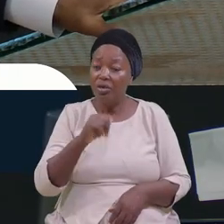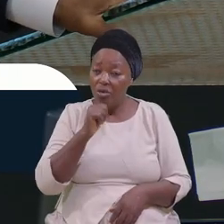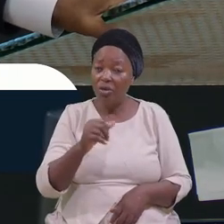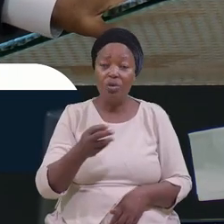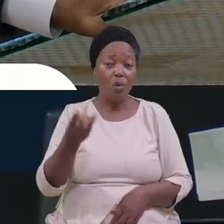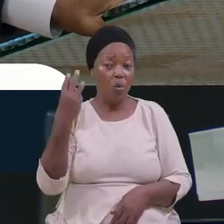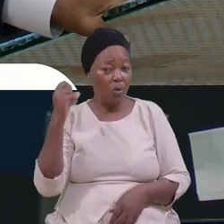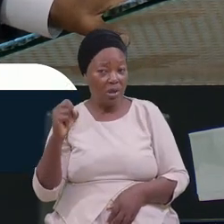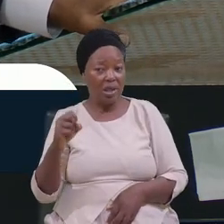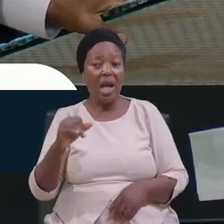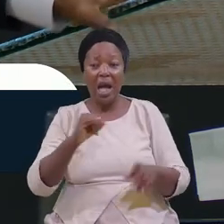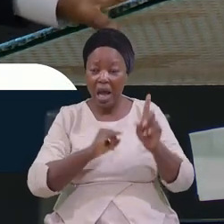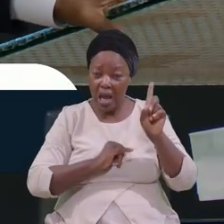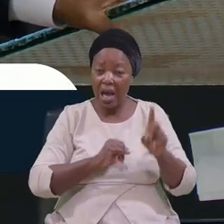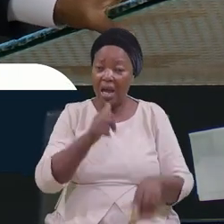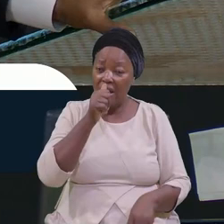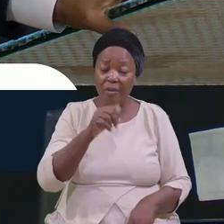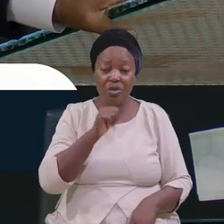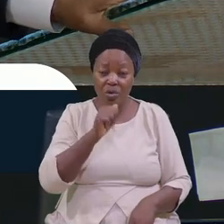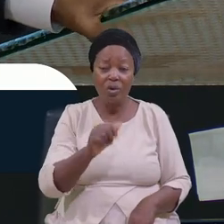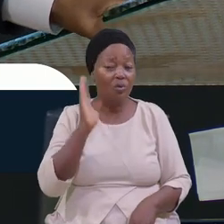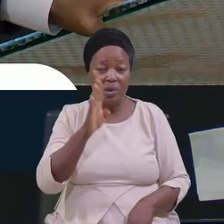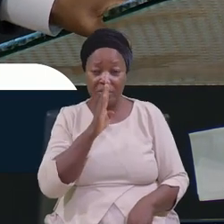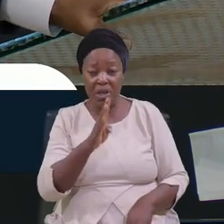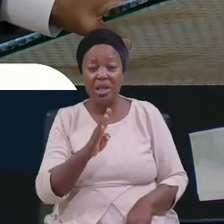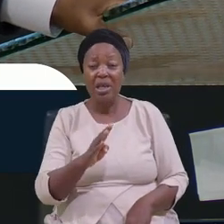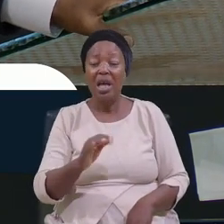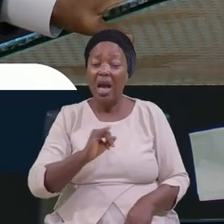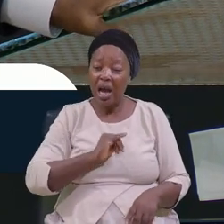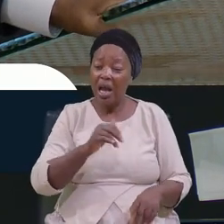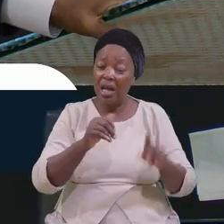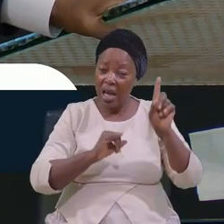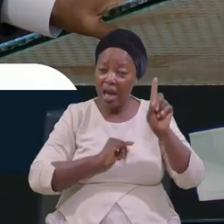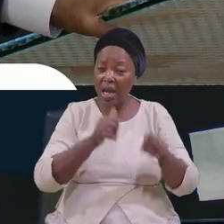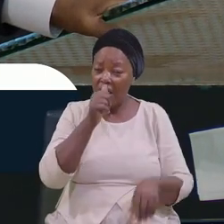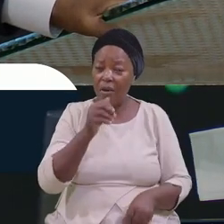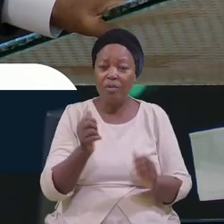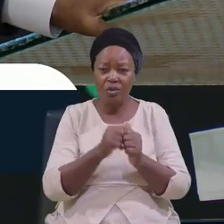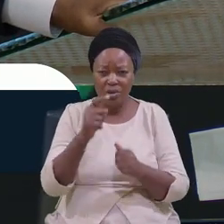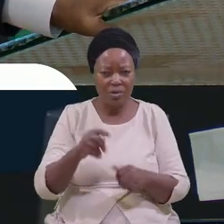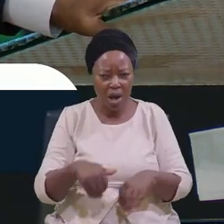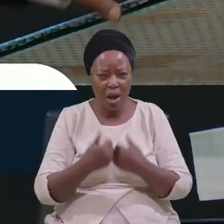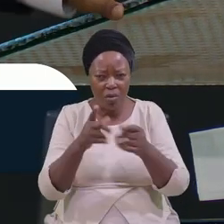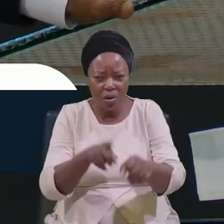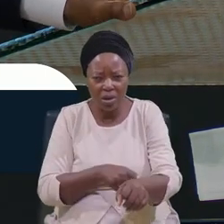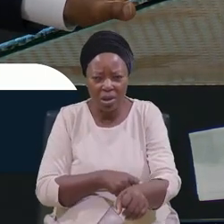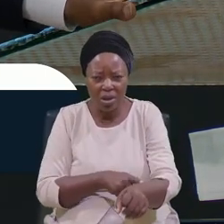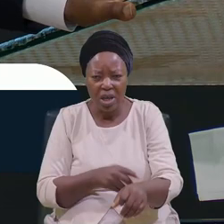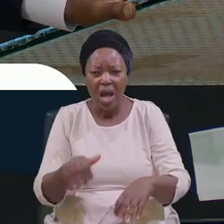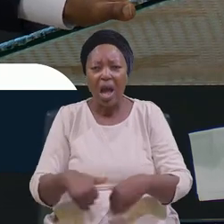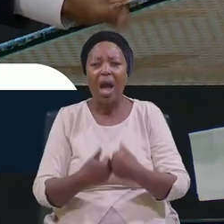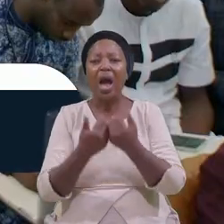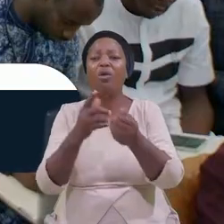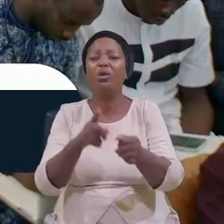I am, not I will be, I am with you. How often? I said,